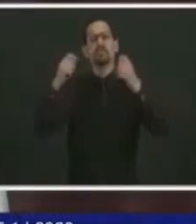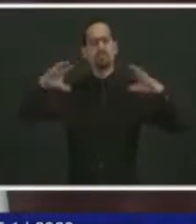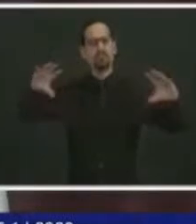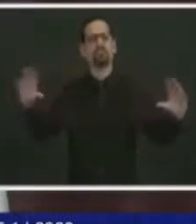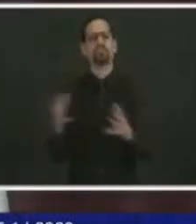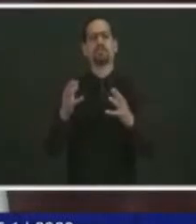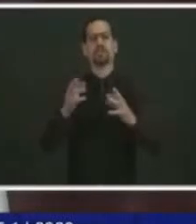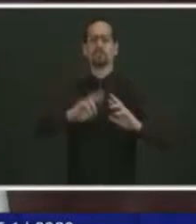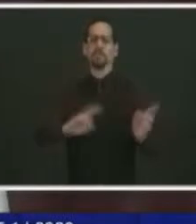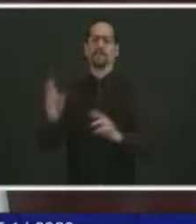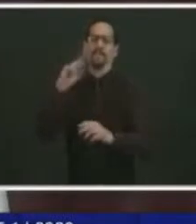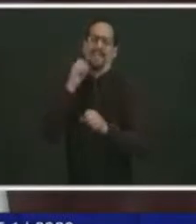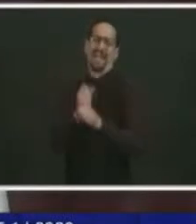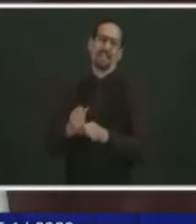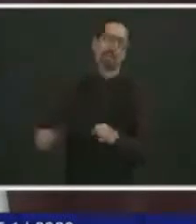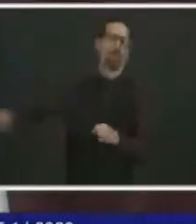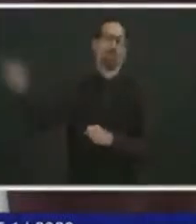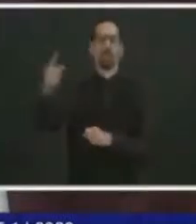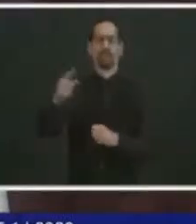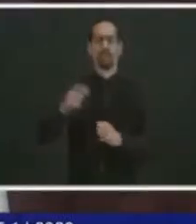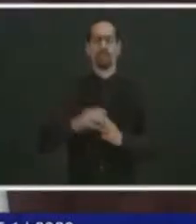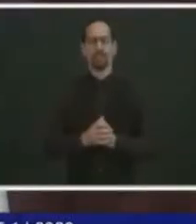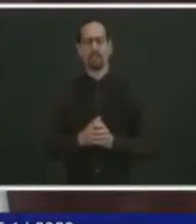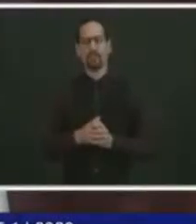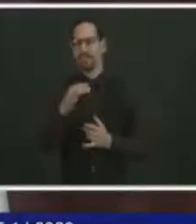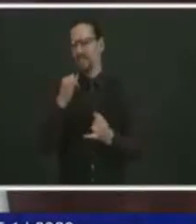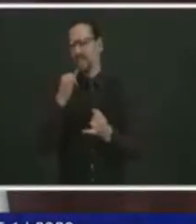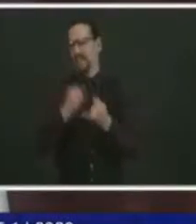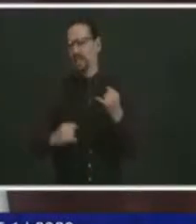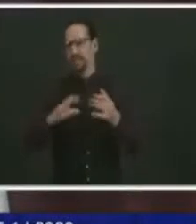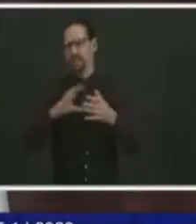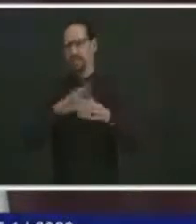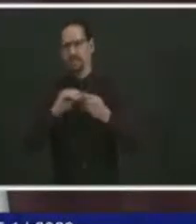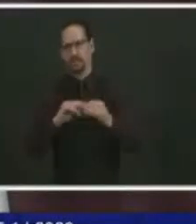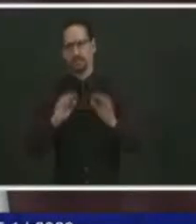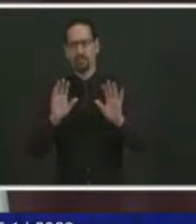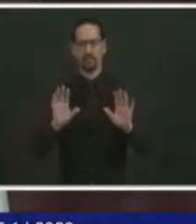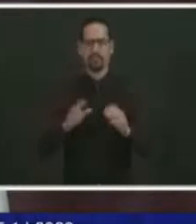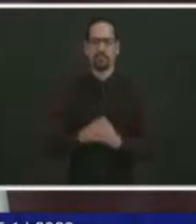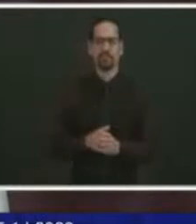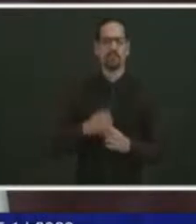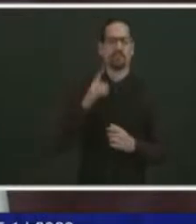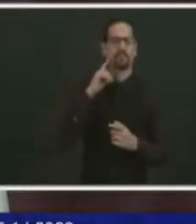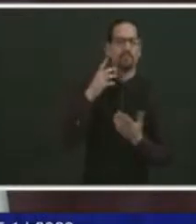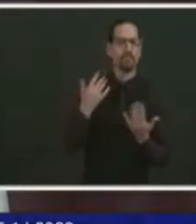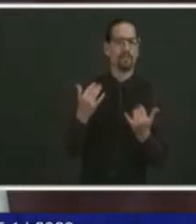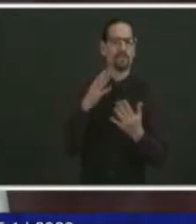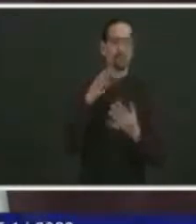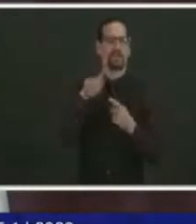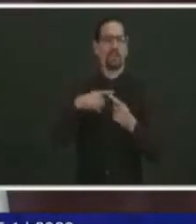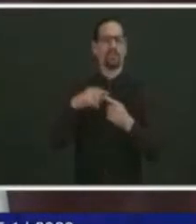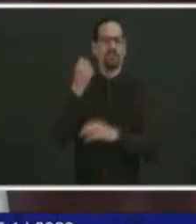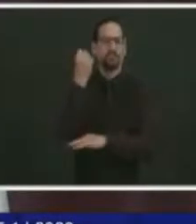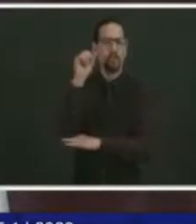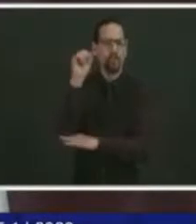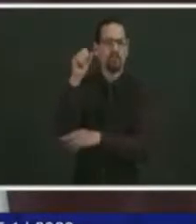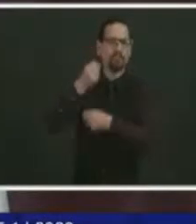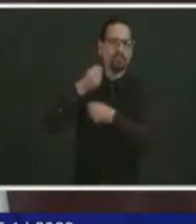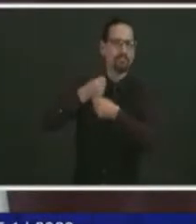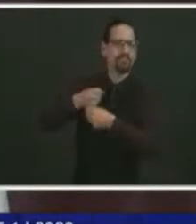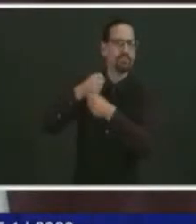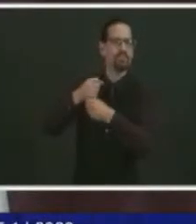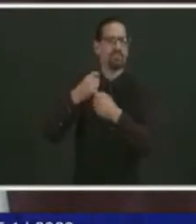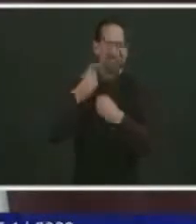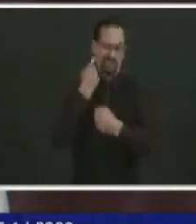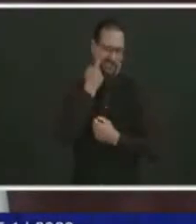Finally, I want to take a moment to address the protests that happened in Providence over the weekend. There were, by